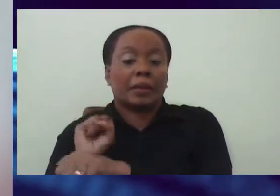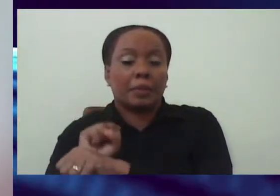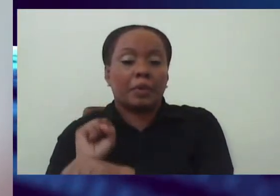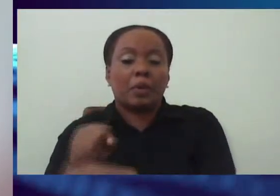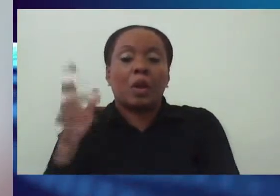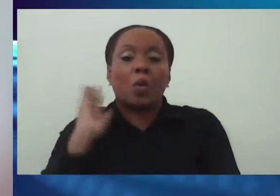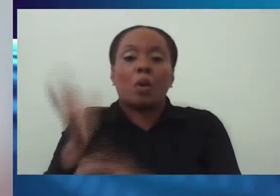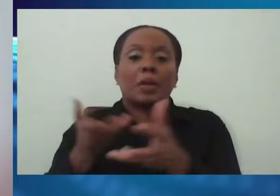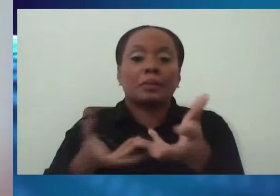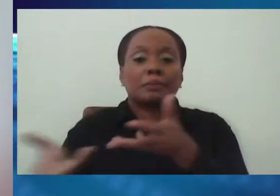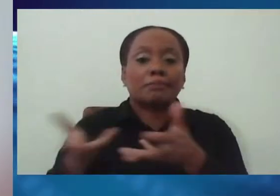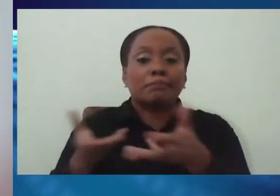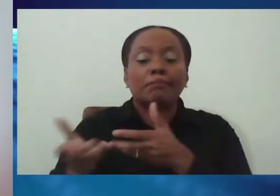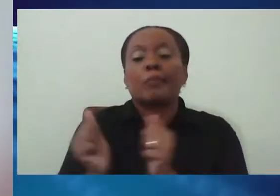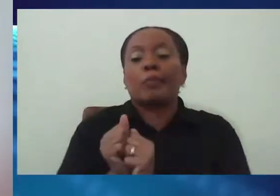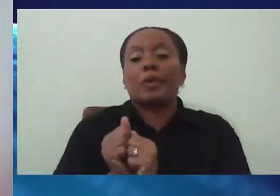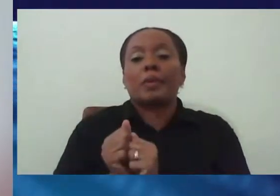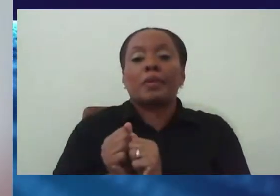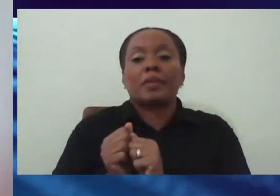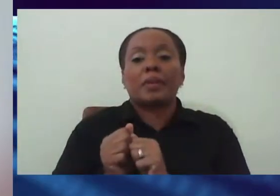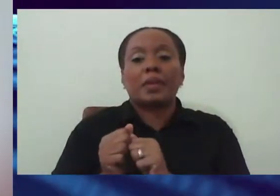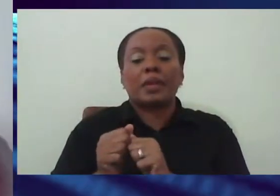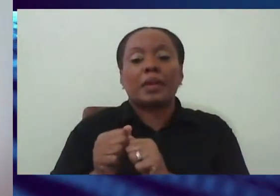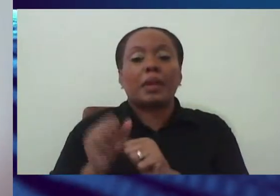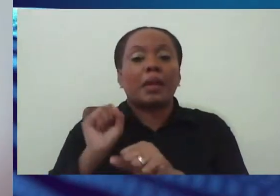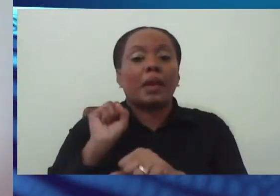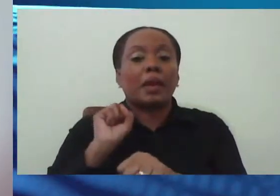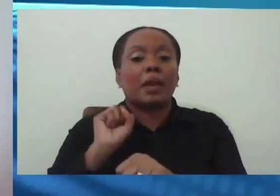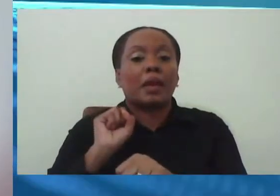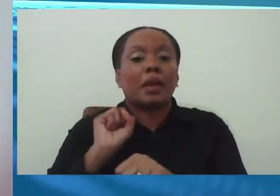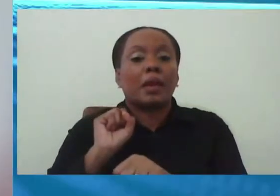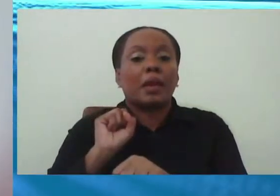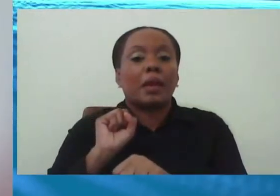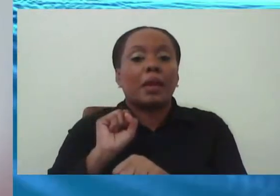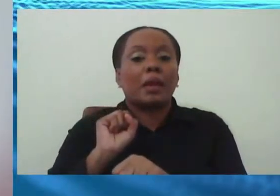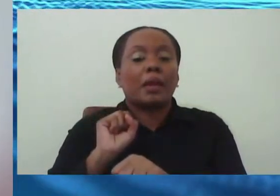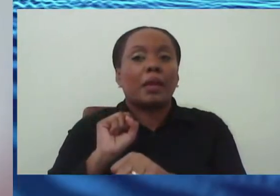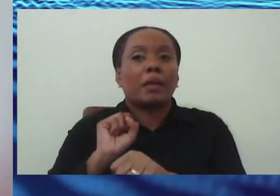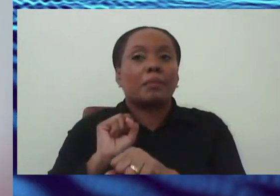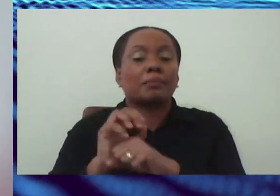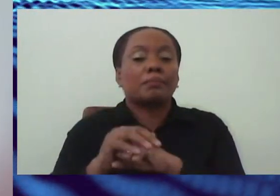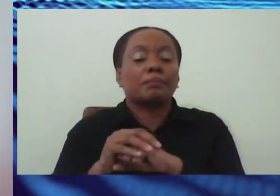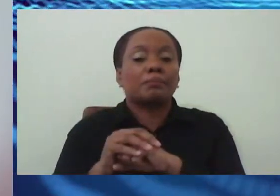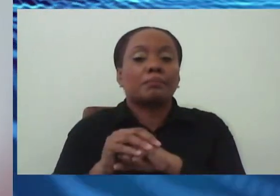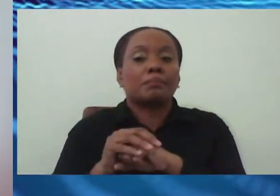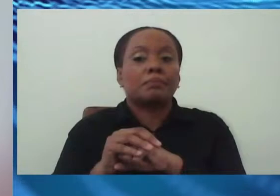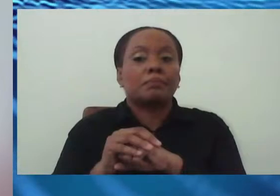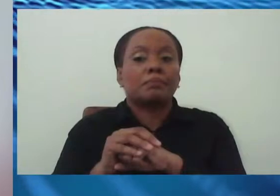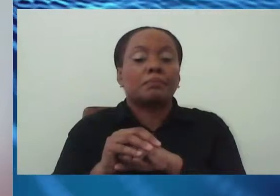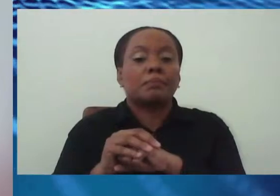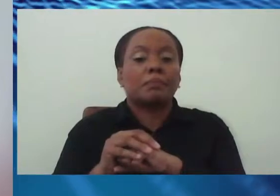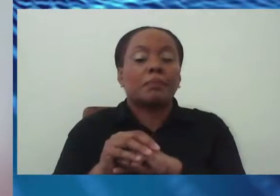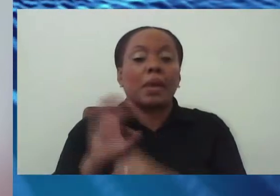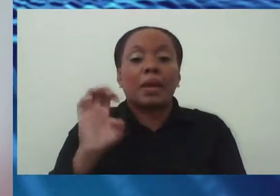employers' associations to make sure that they are aware of and fully understand the